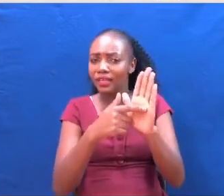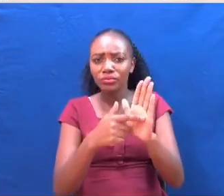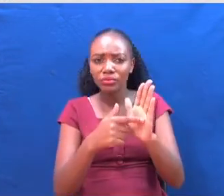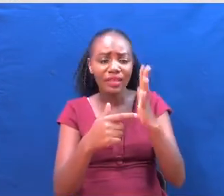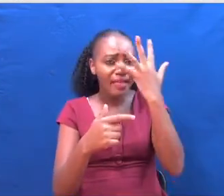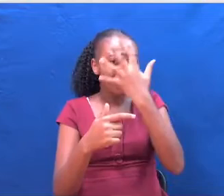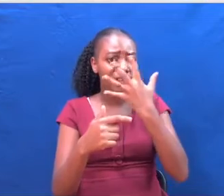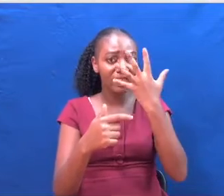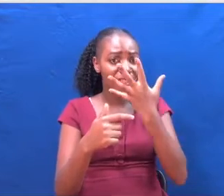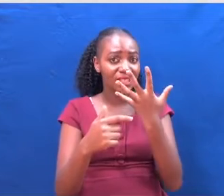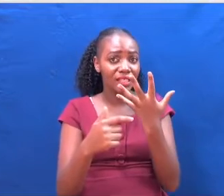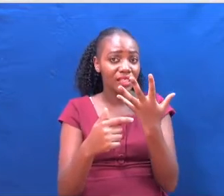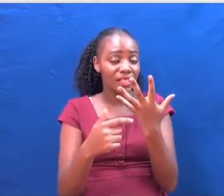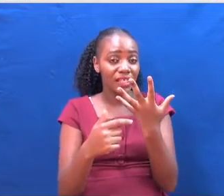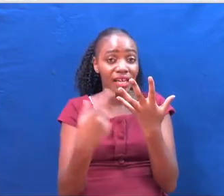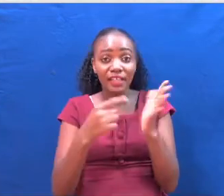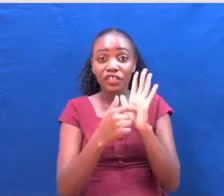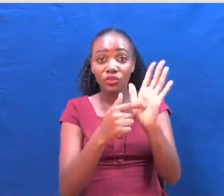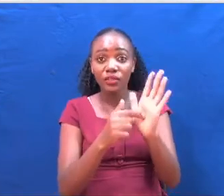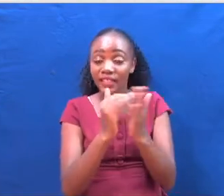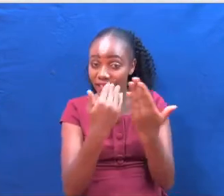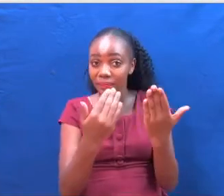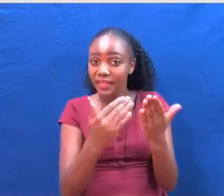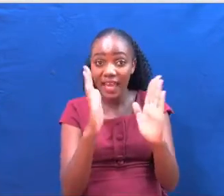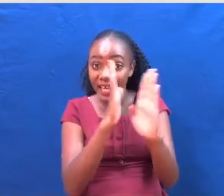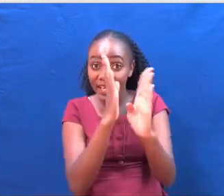facial gestures. Right, this tells that there is something